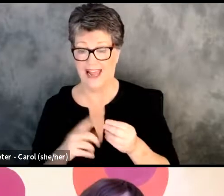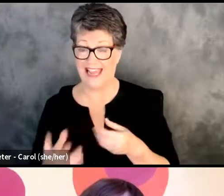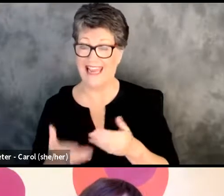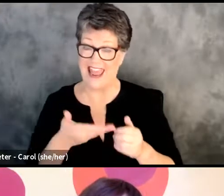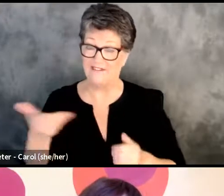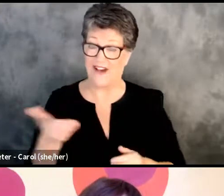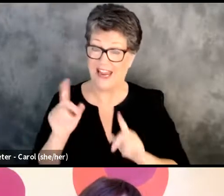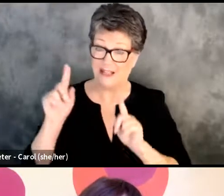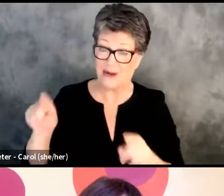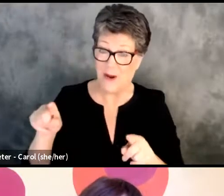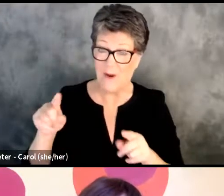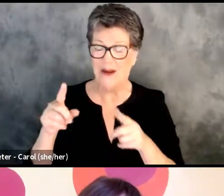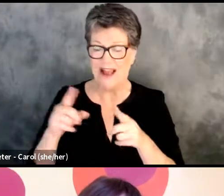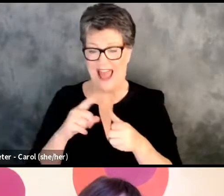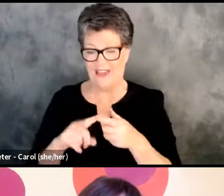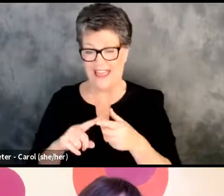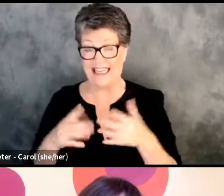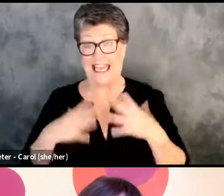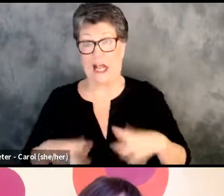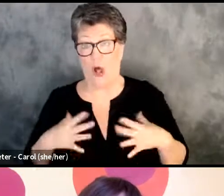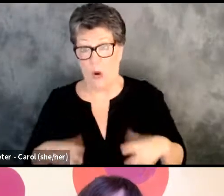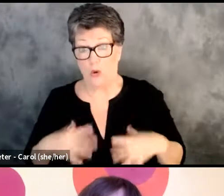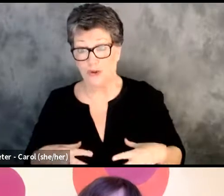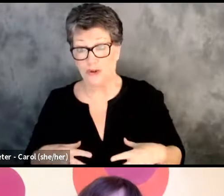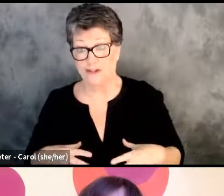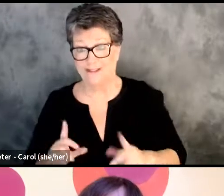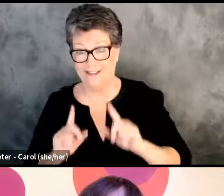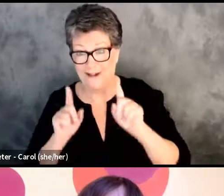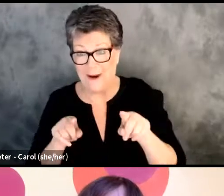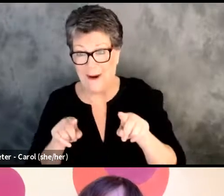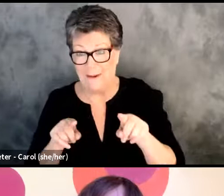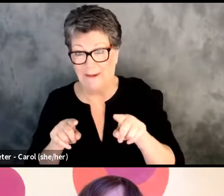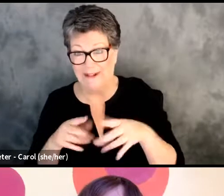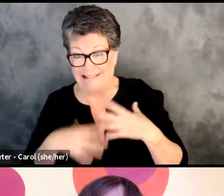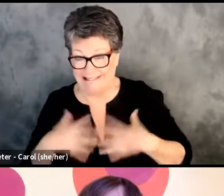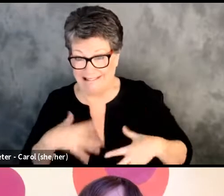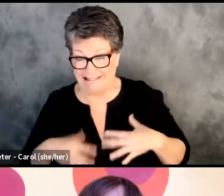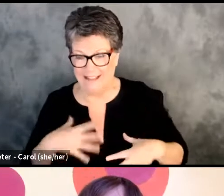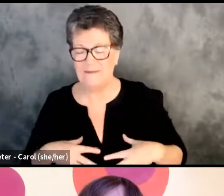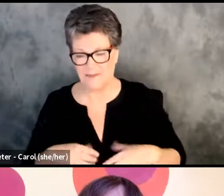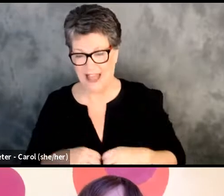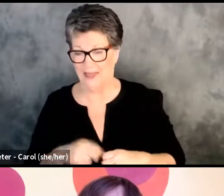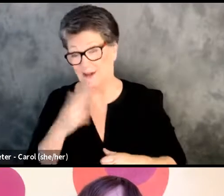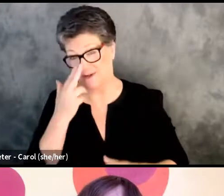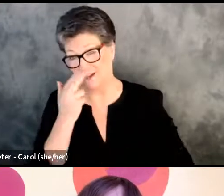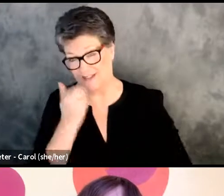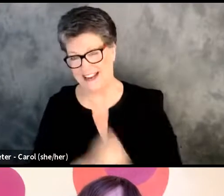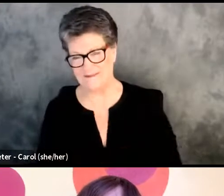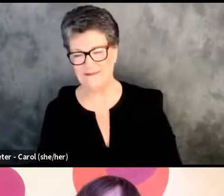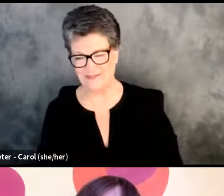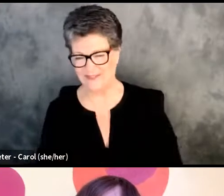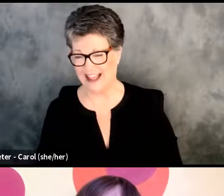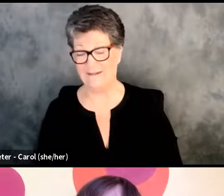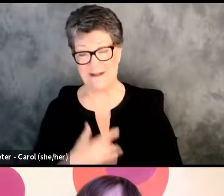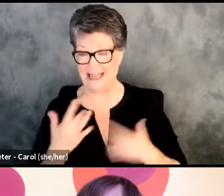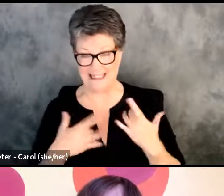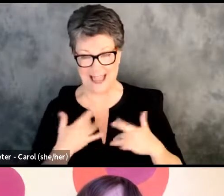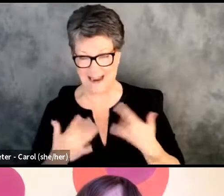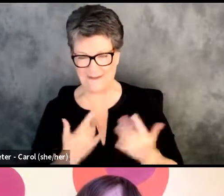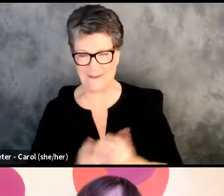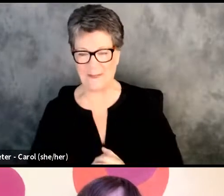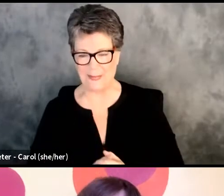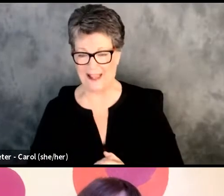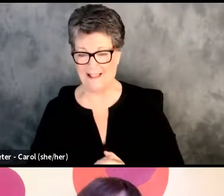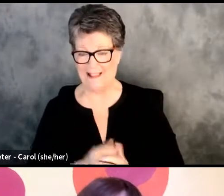to go and then getting clothes to go was really funny and exciting. And